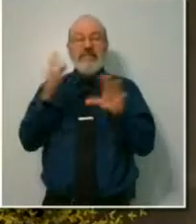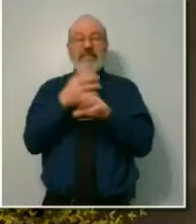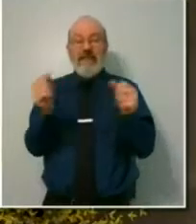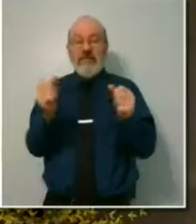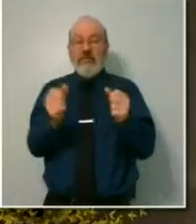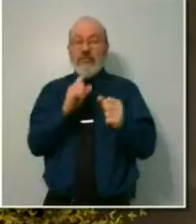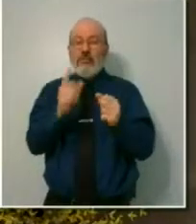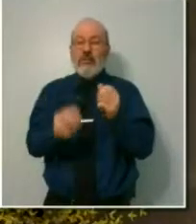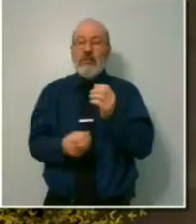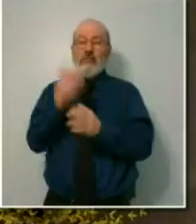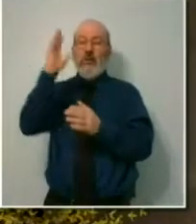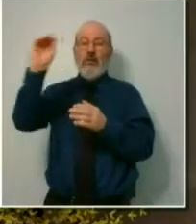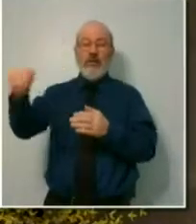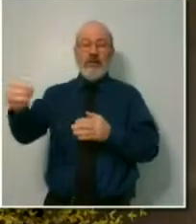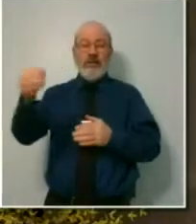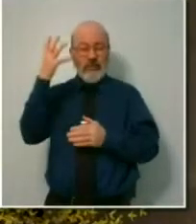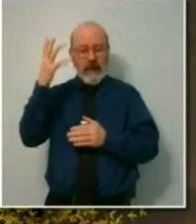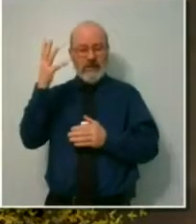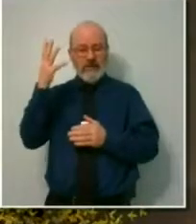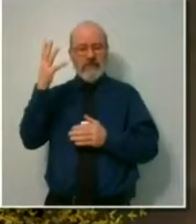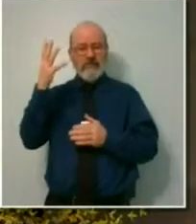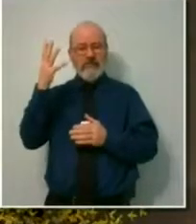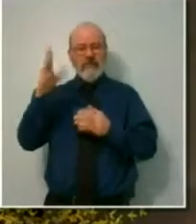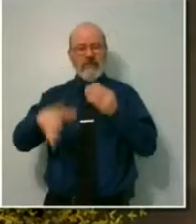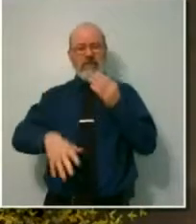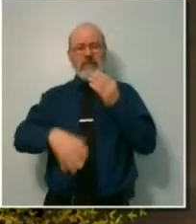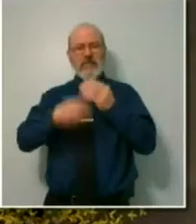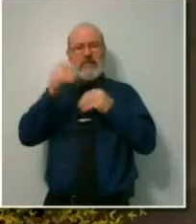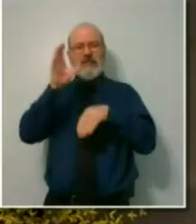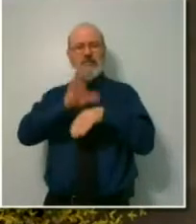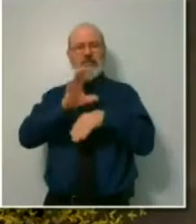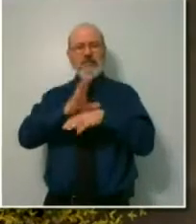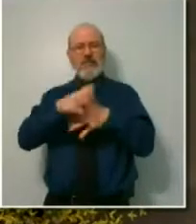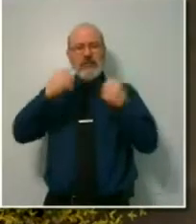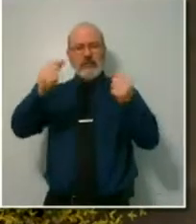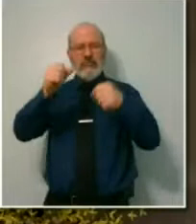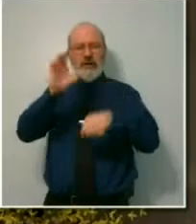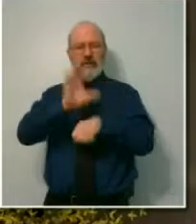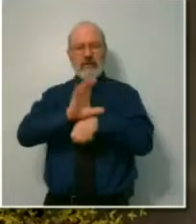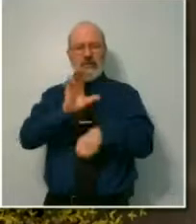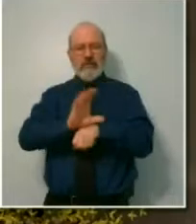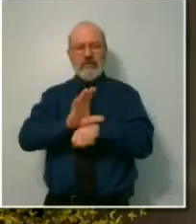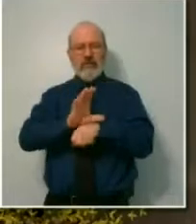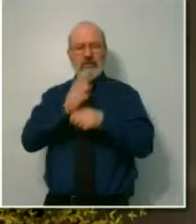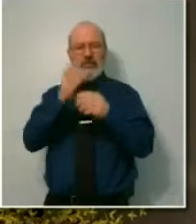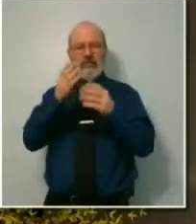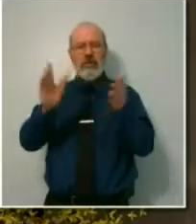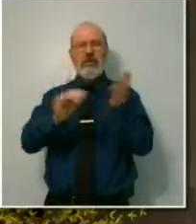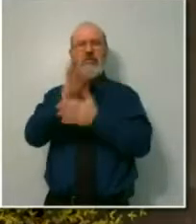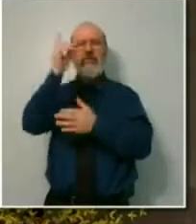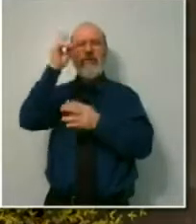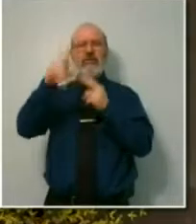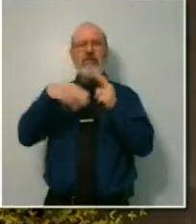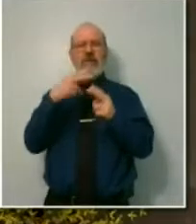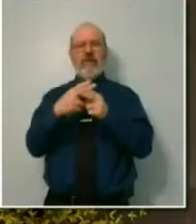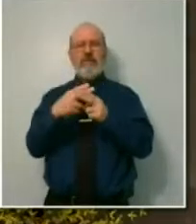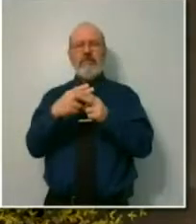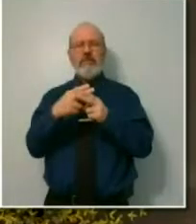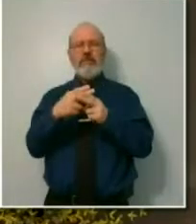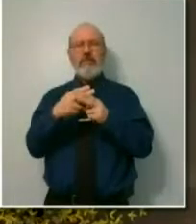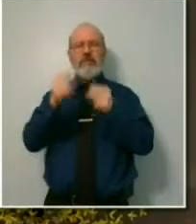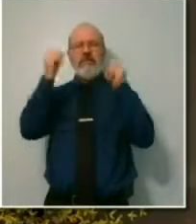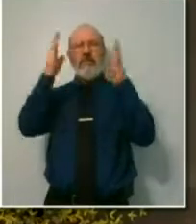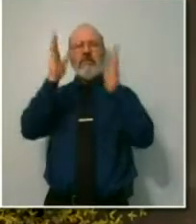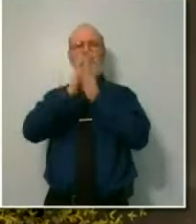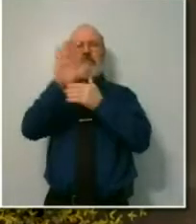grace and will be added to the church and strengthen the church in a way that glorifies your name. Father, I pray for all the members